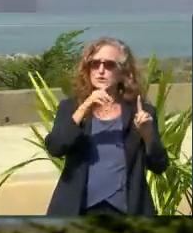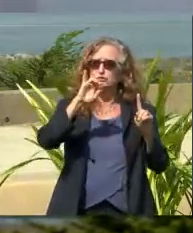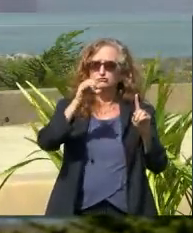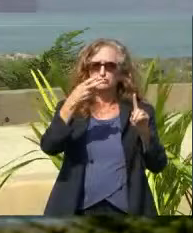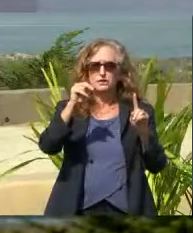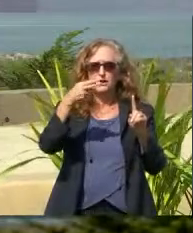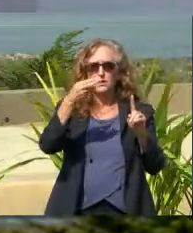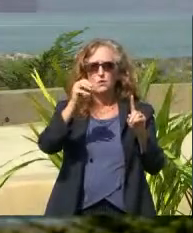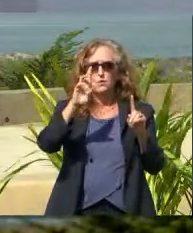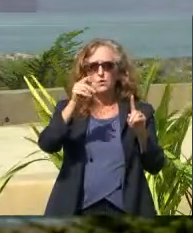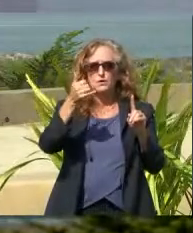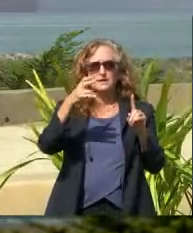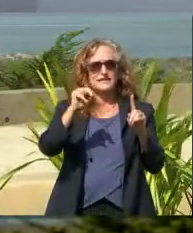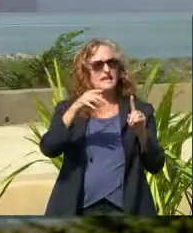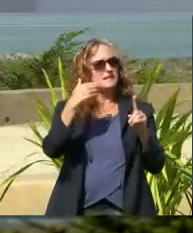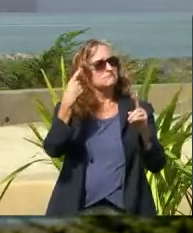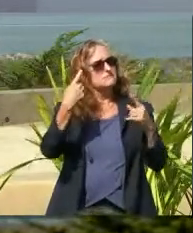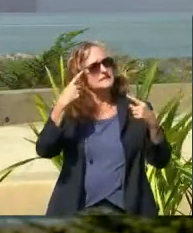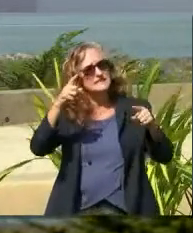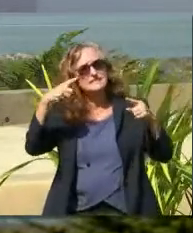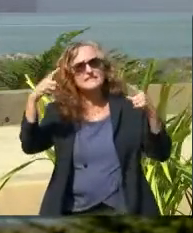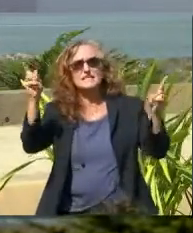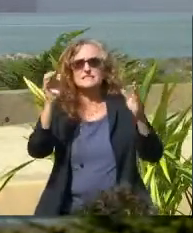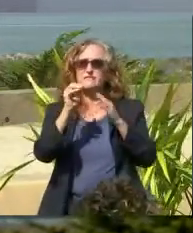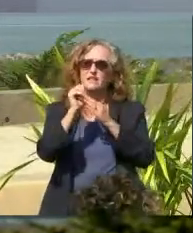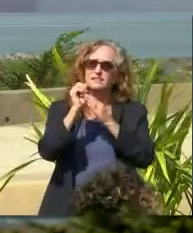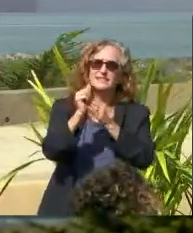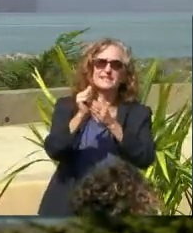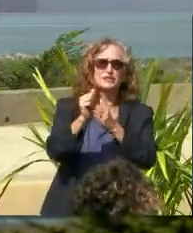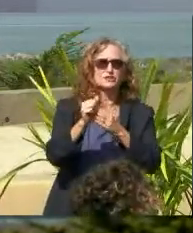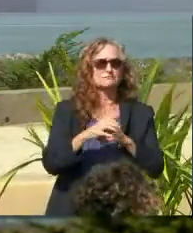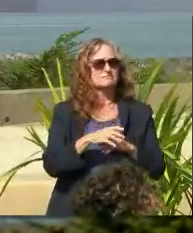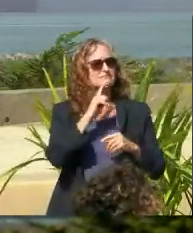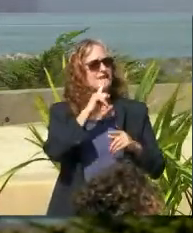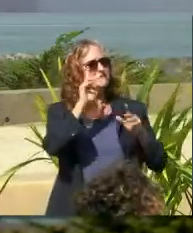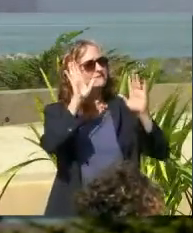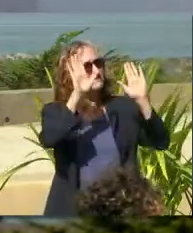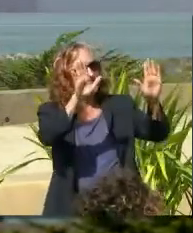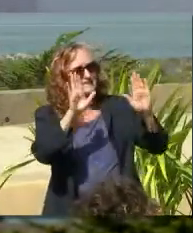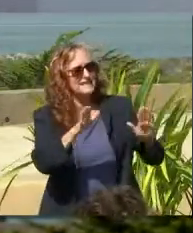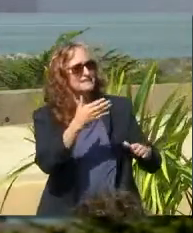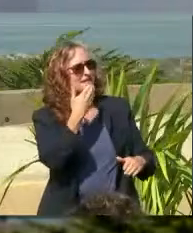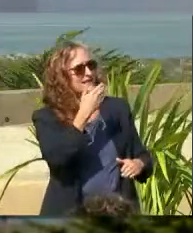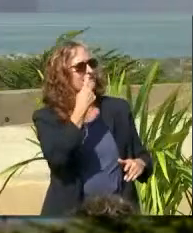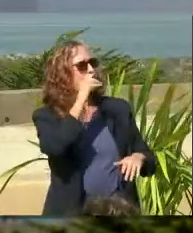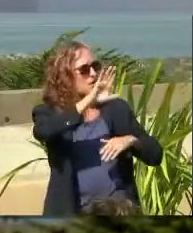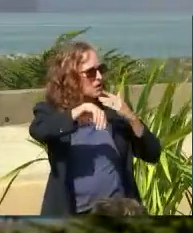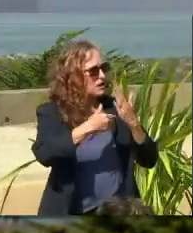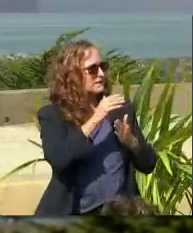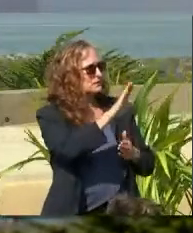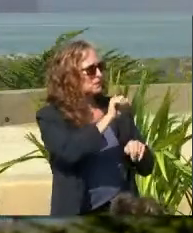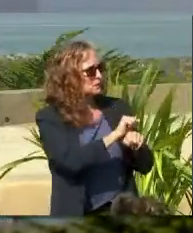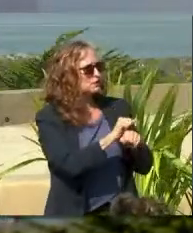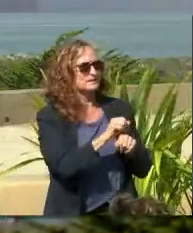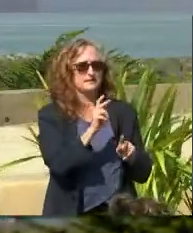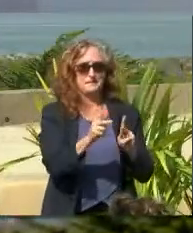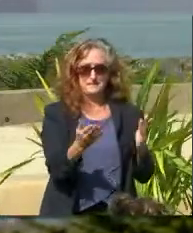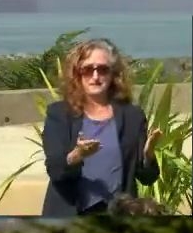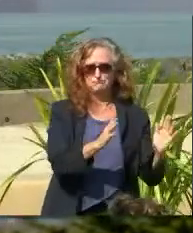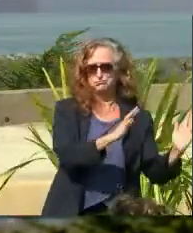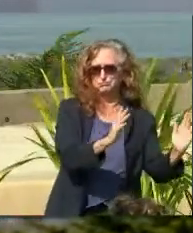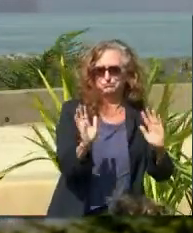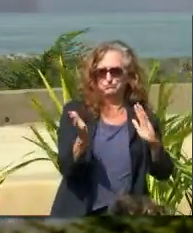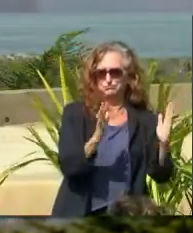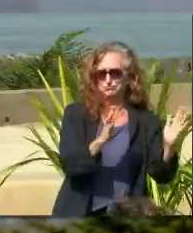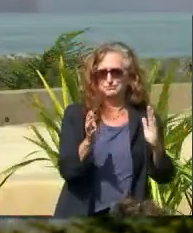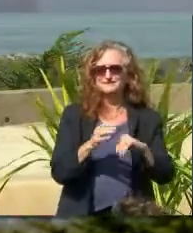and I hope you'll give him a round of applause. It's just been fantastic what he has done. Thanks for what you're doing, John. I was thinking about what to